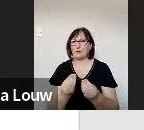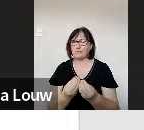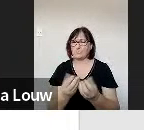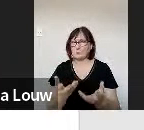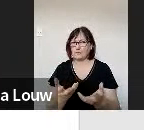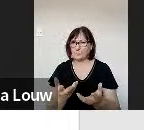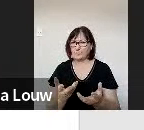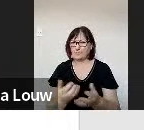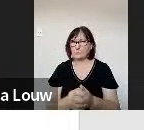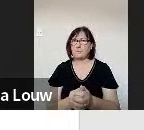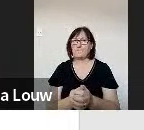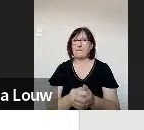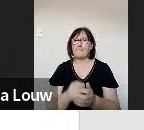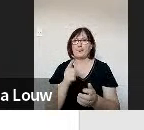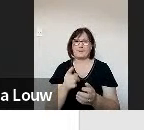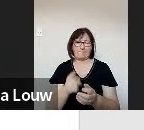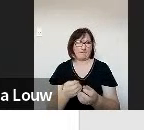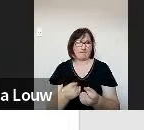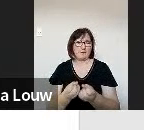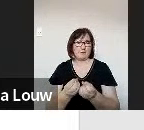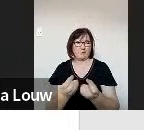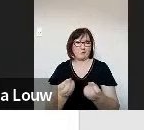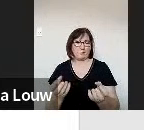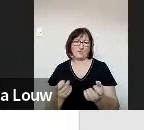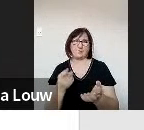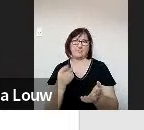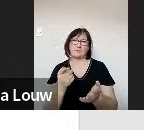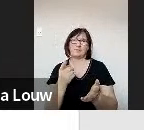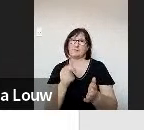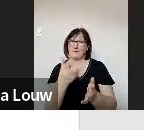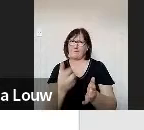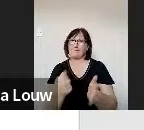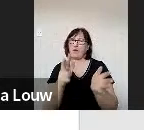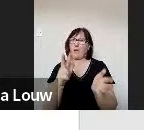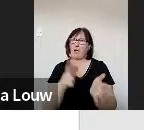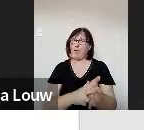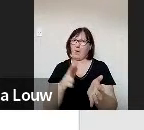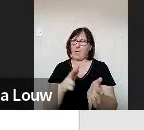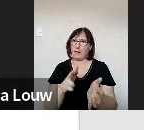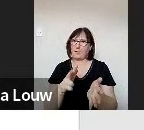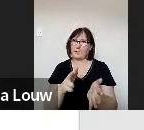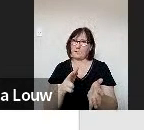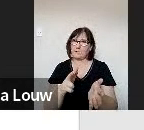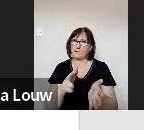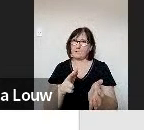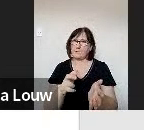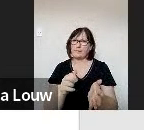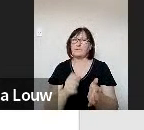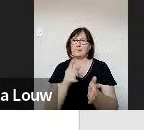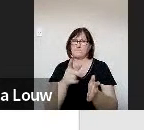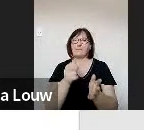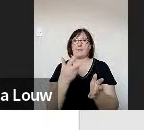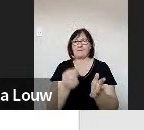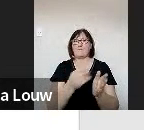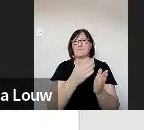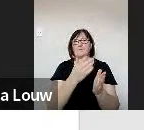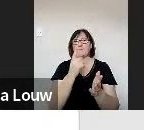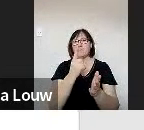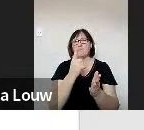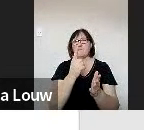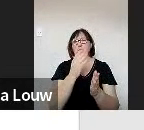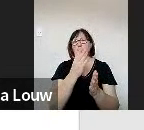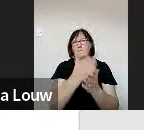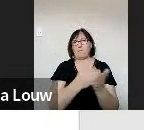the provisions of the Customs and Excise Act, specifically Schedule 1, Part 1 of the Act, and other schedules